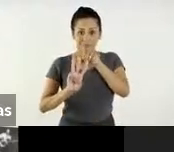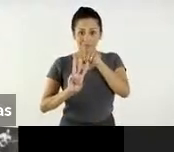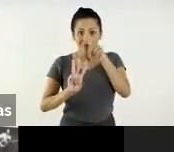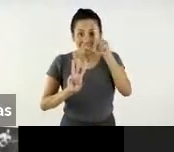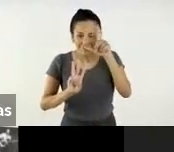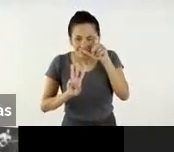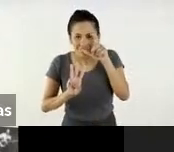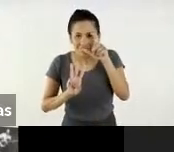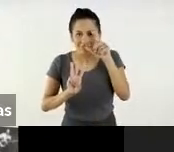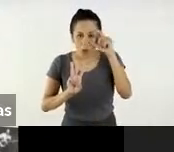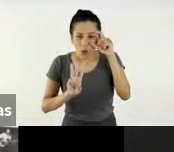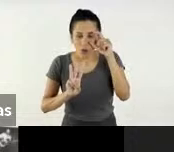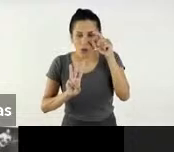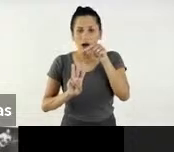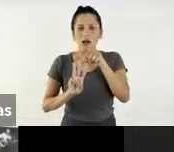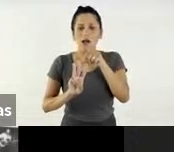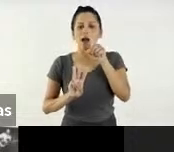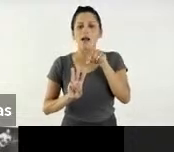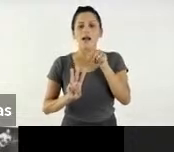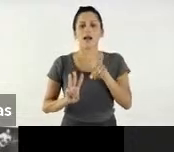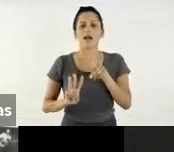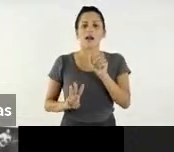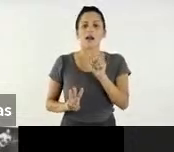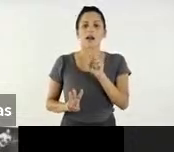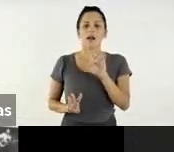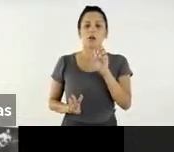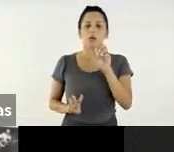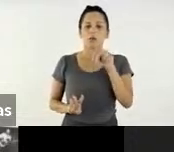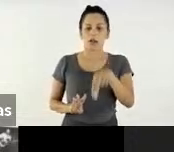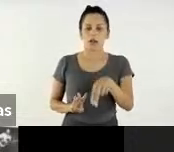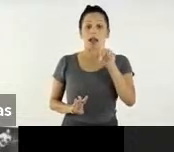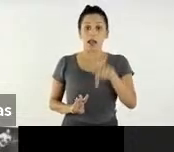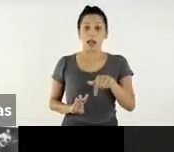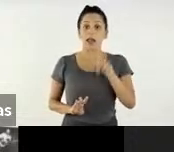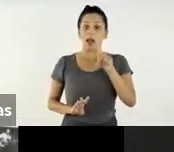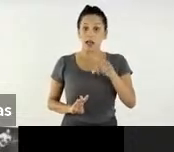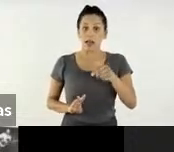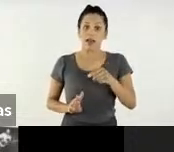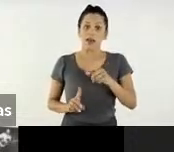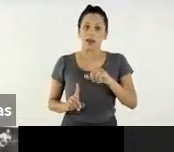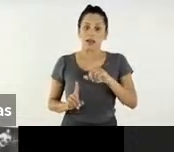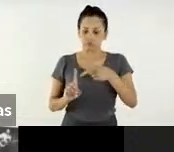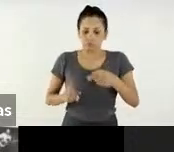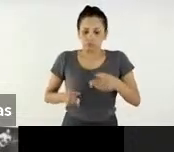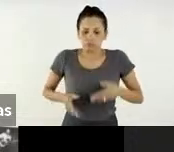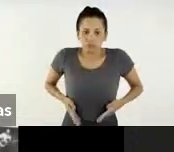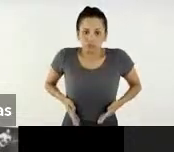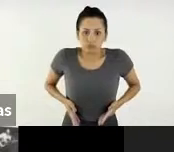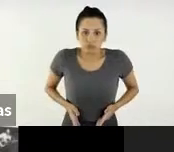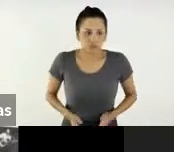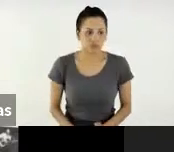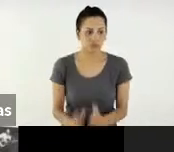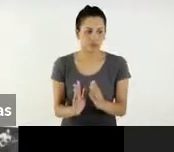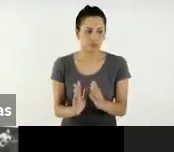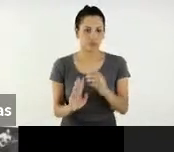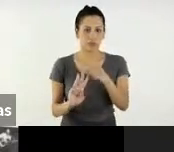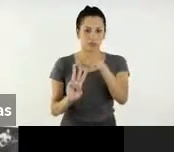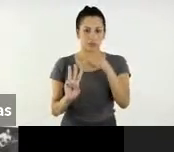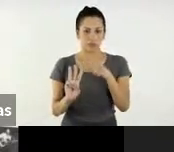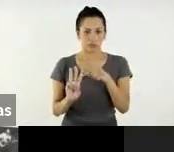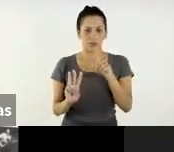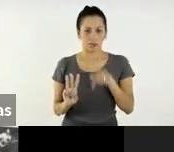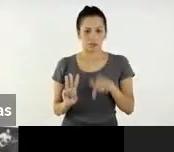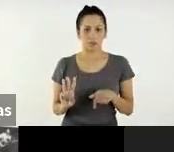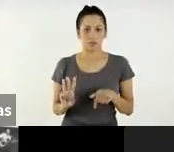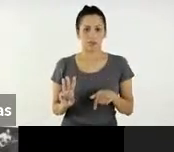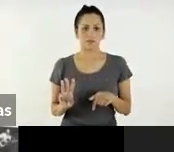organizer midwives, as they were called, really the facilitators and originators of the workshops. And she wrote later,